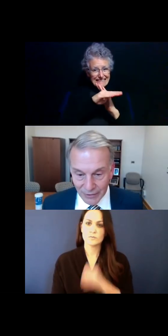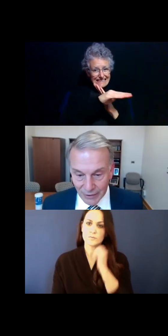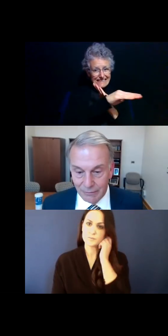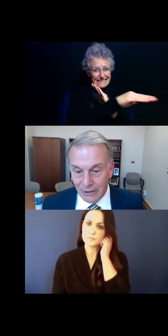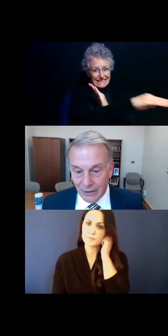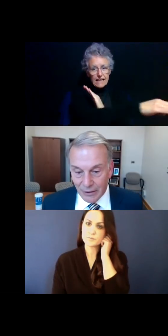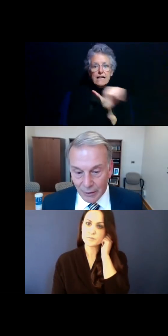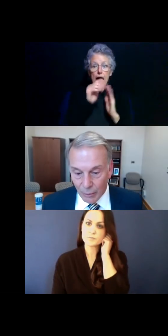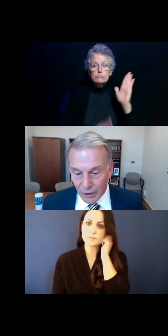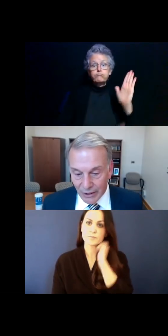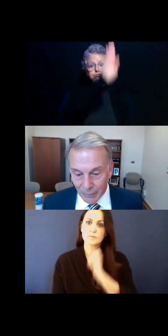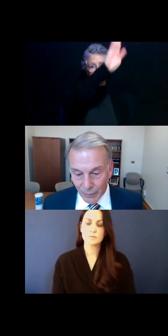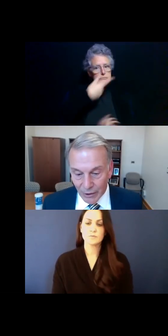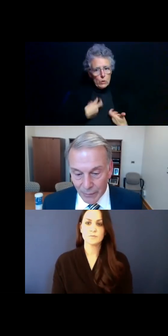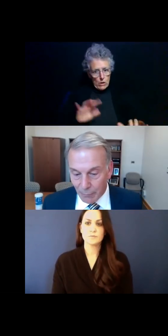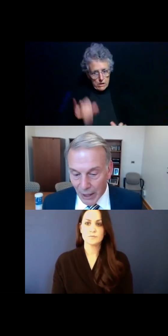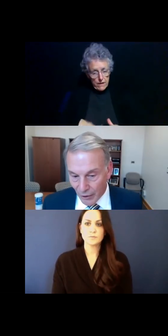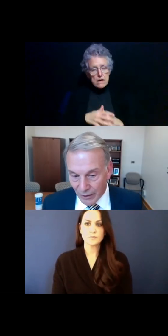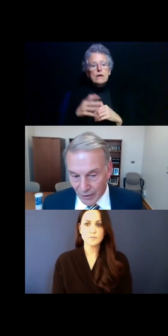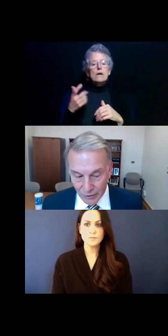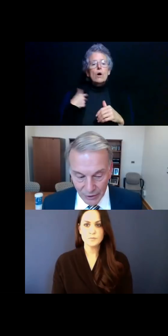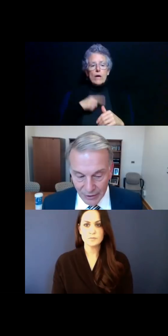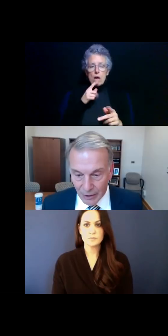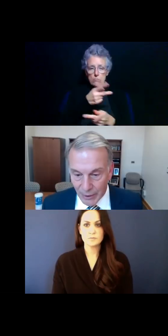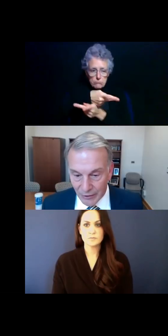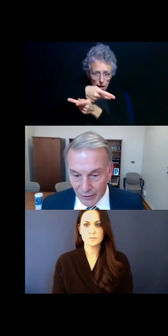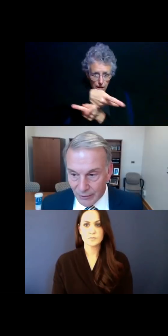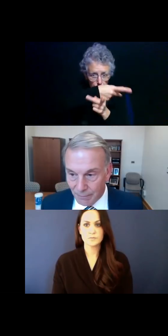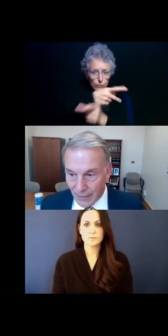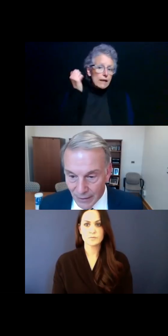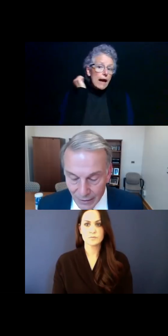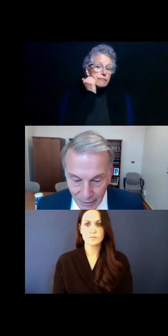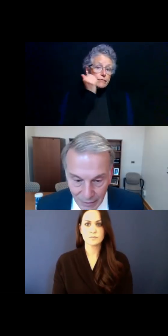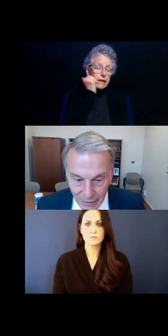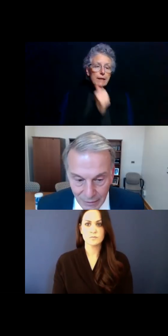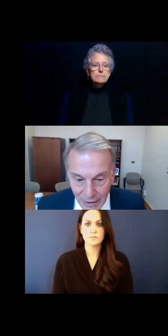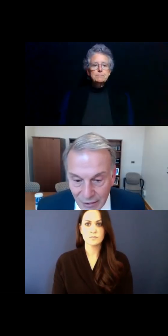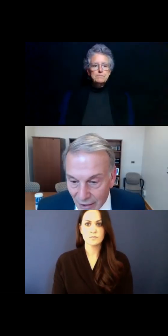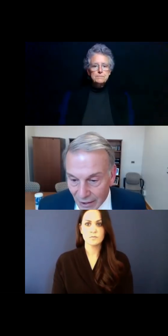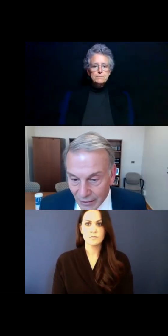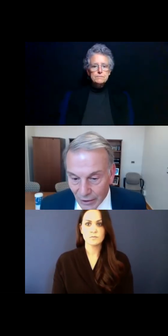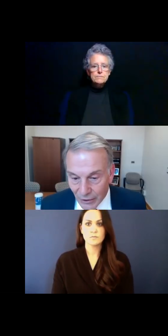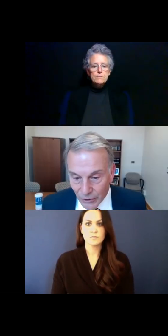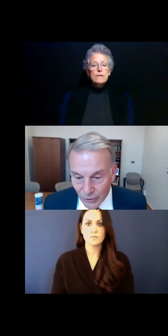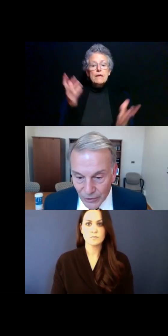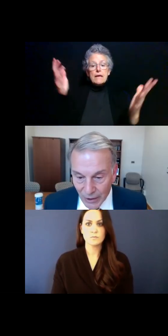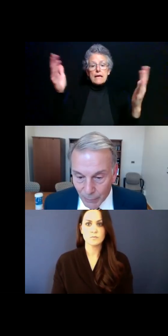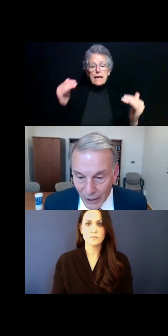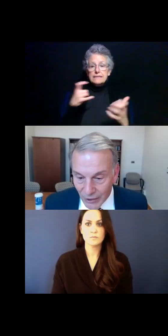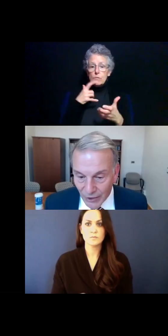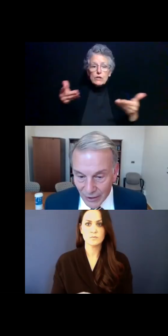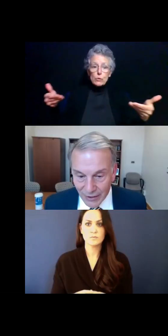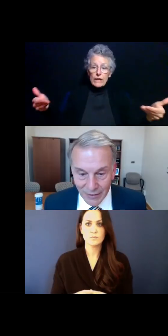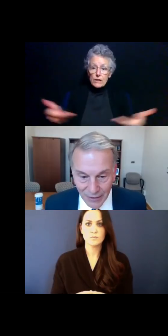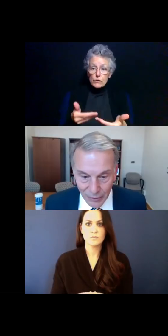but we are monitoring things on a daily basis. Next, I'd like to introduce